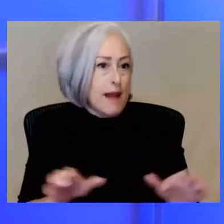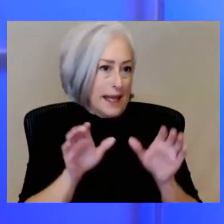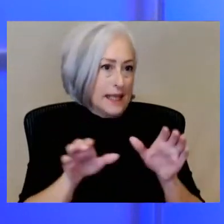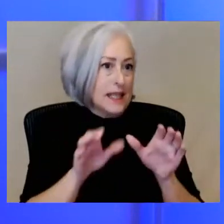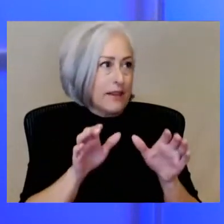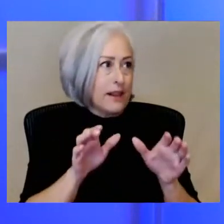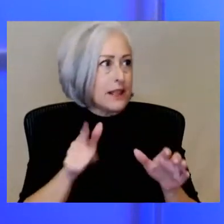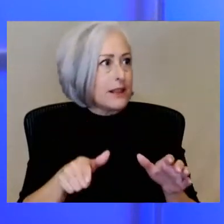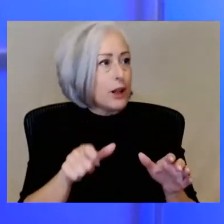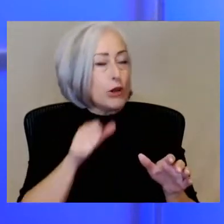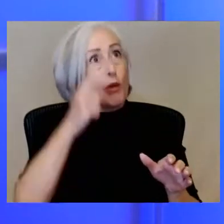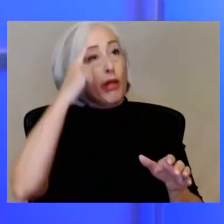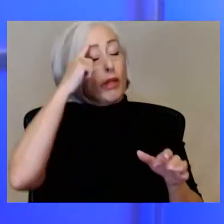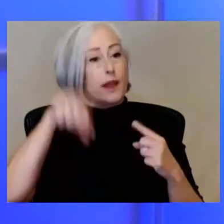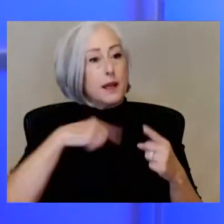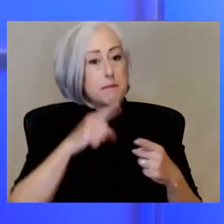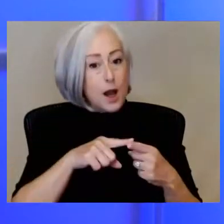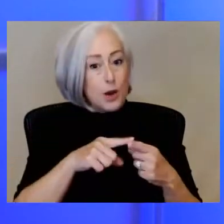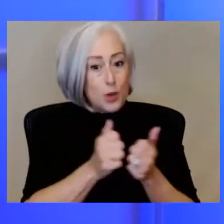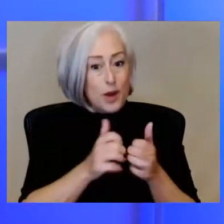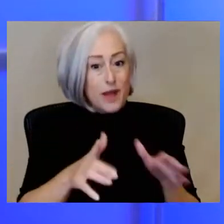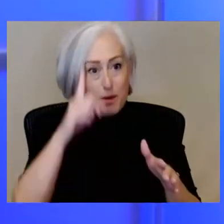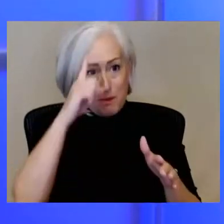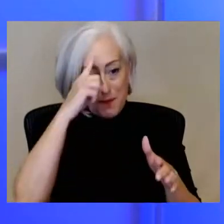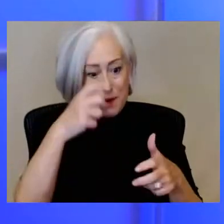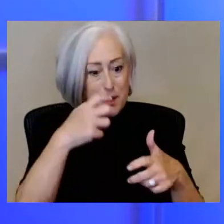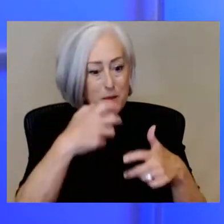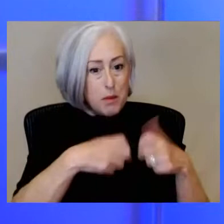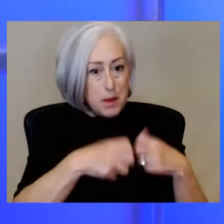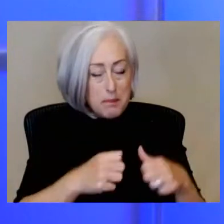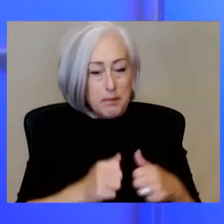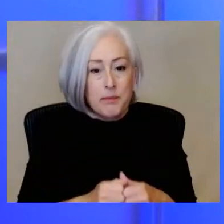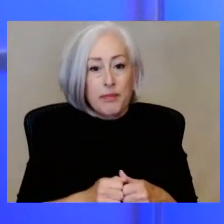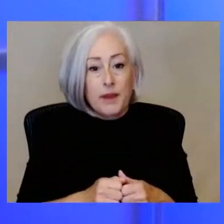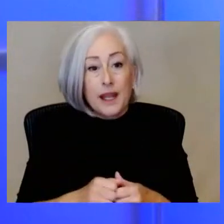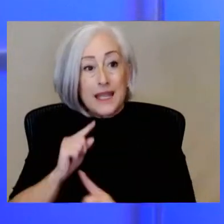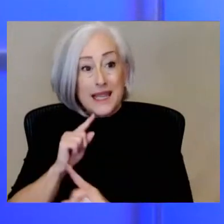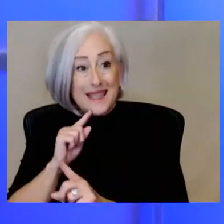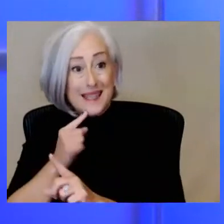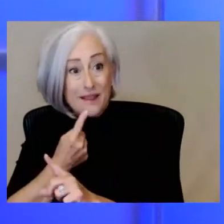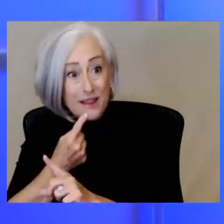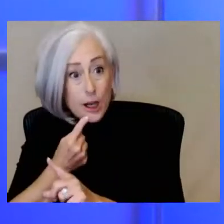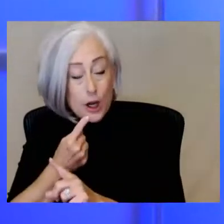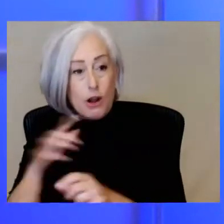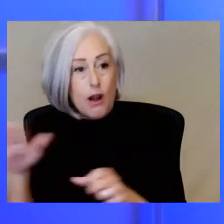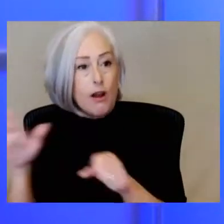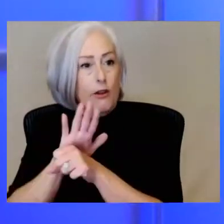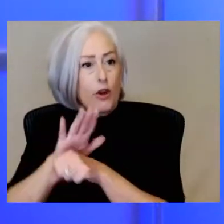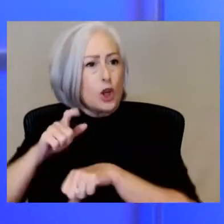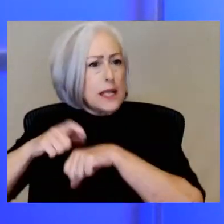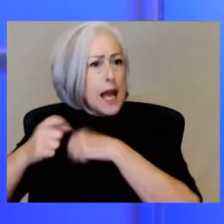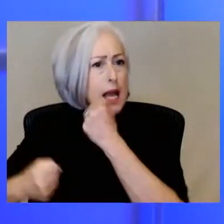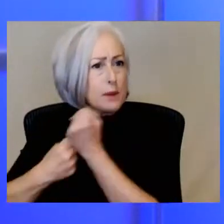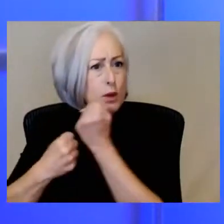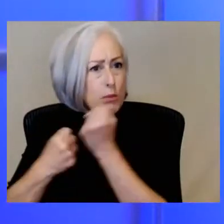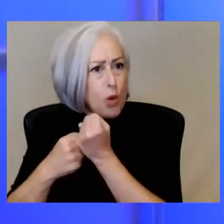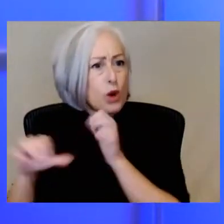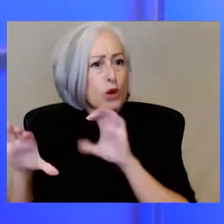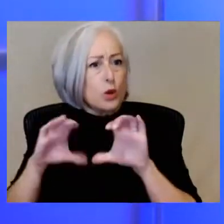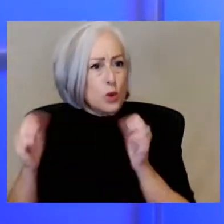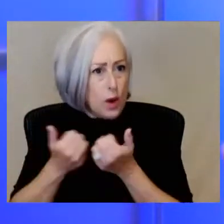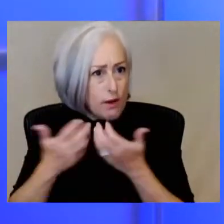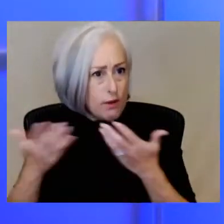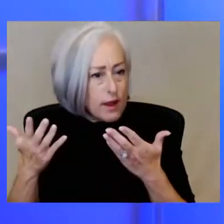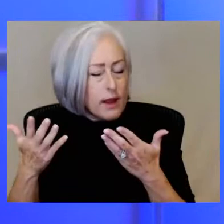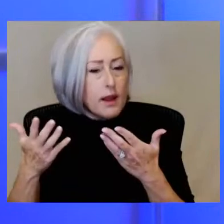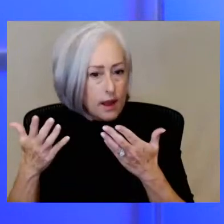don't have memory issues. And then in the severe stages, somebody needs full-time support to really do everything from